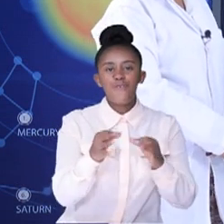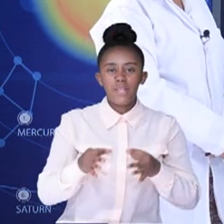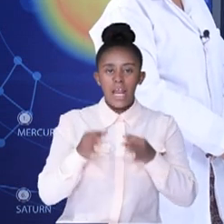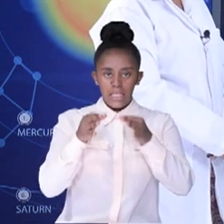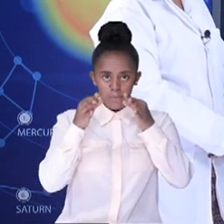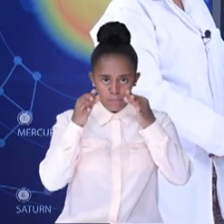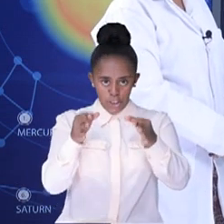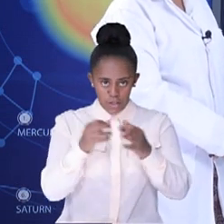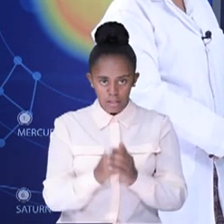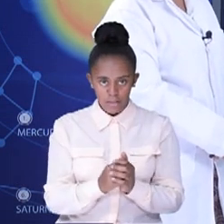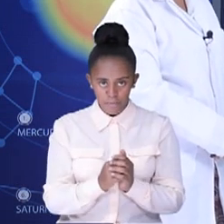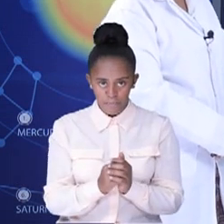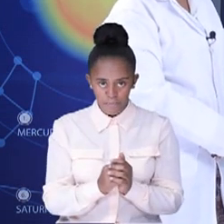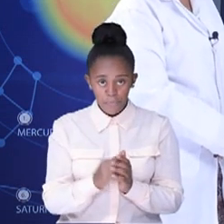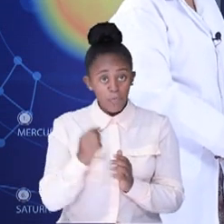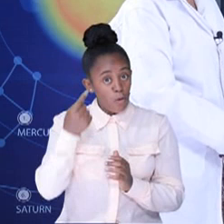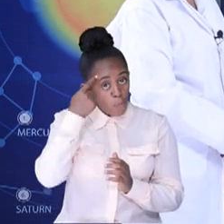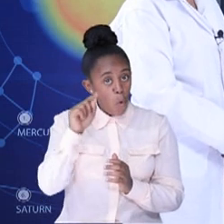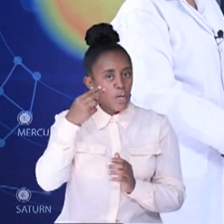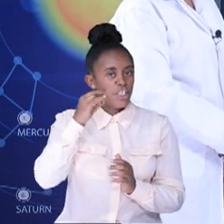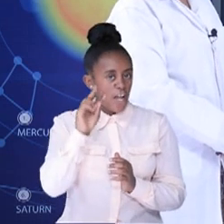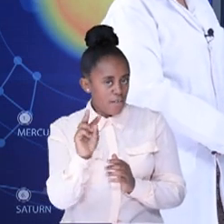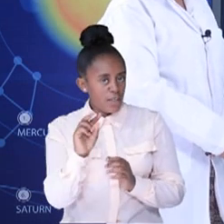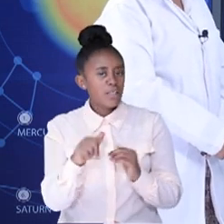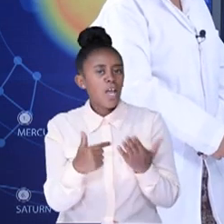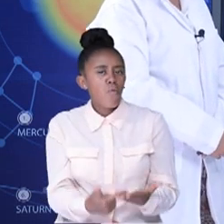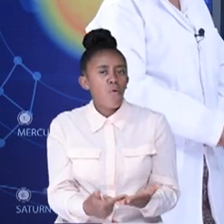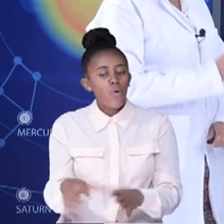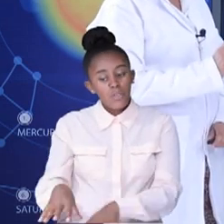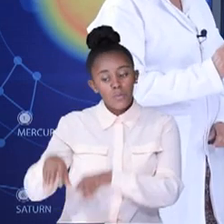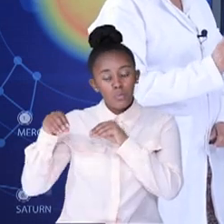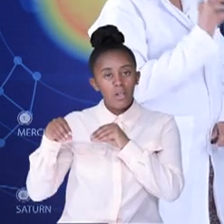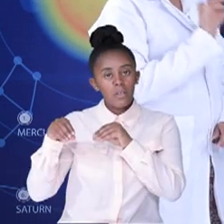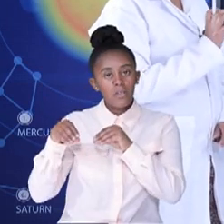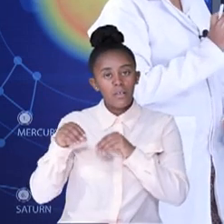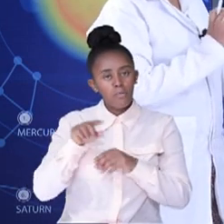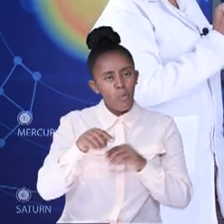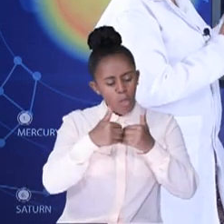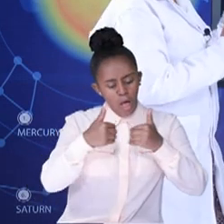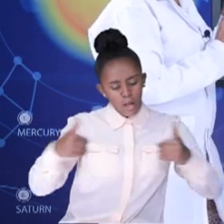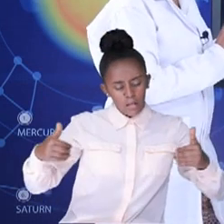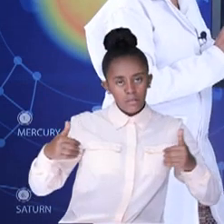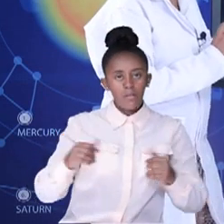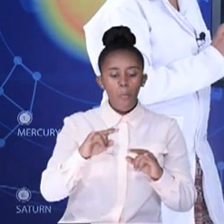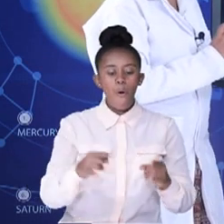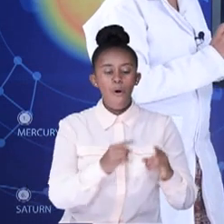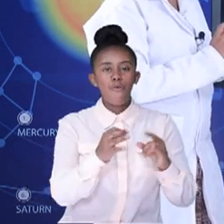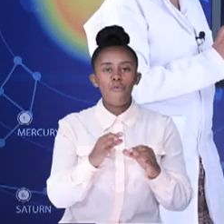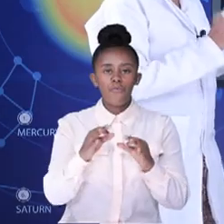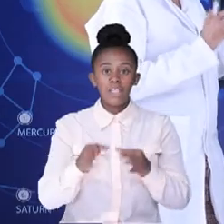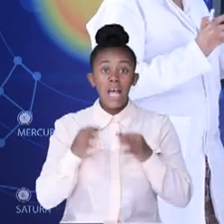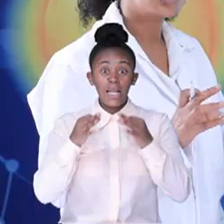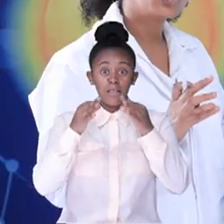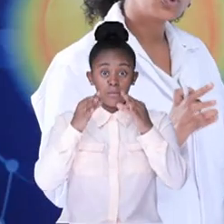by transmission for HIV. Therefore, students, you have to identify this mode of